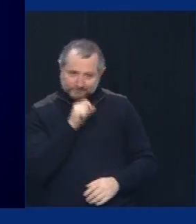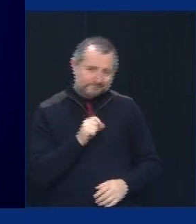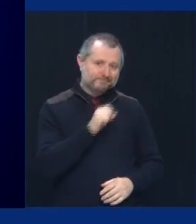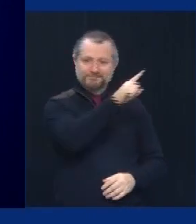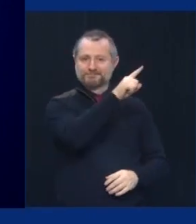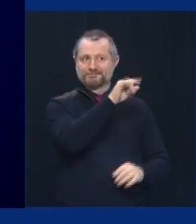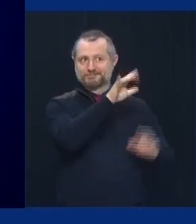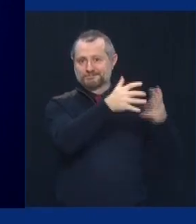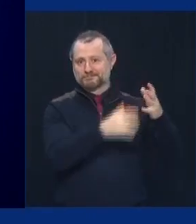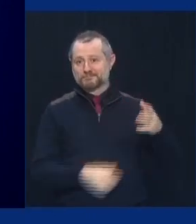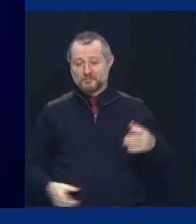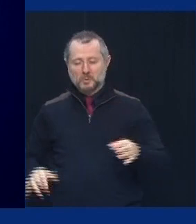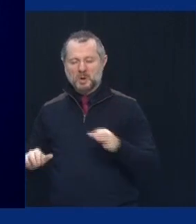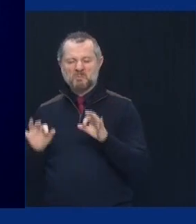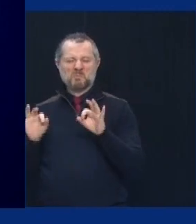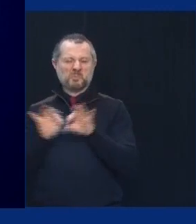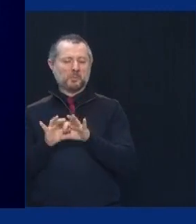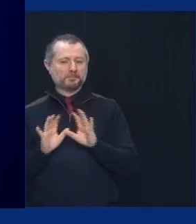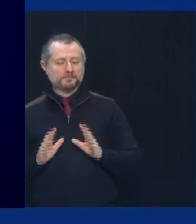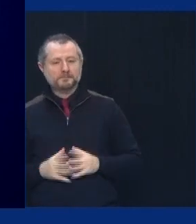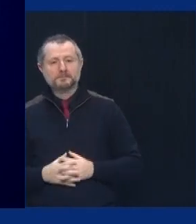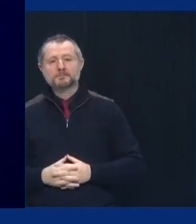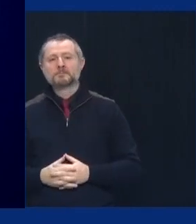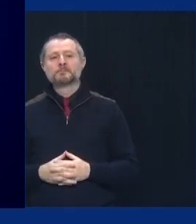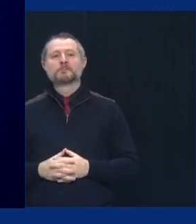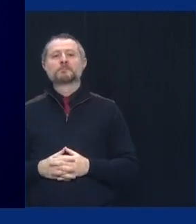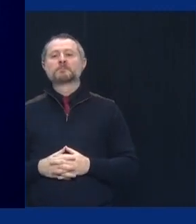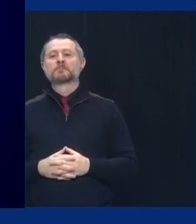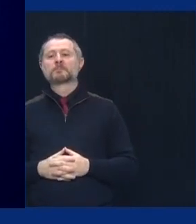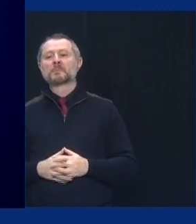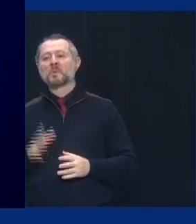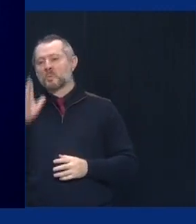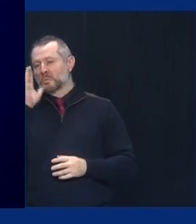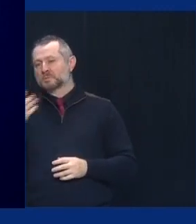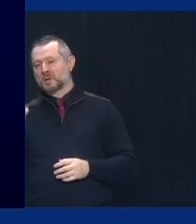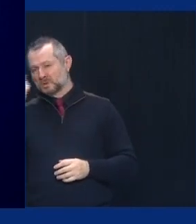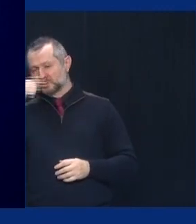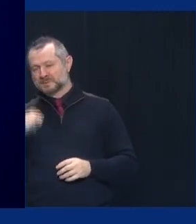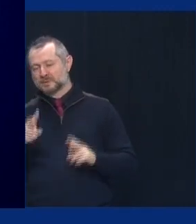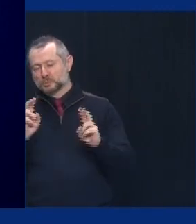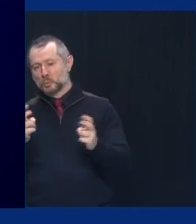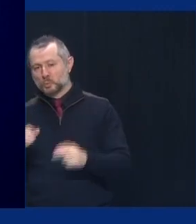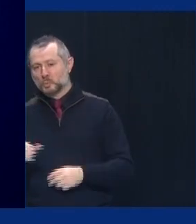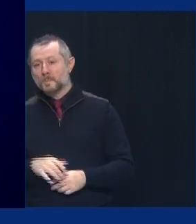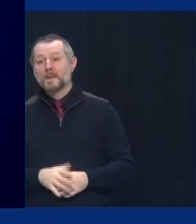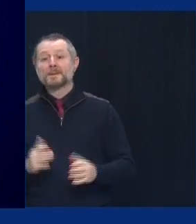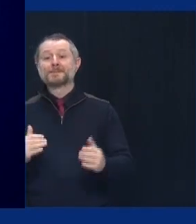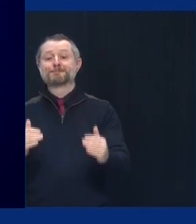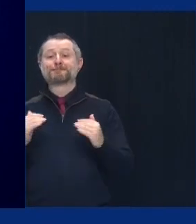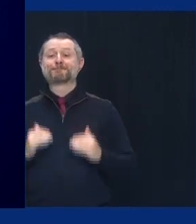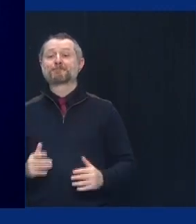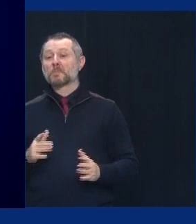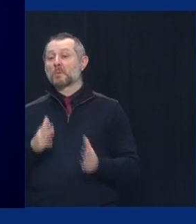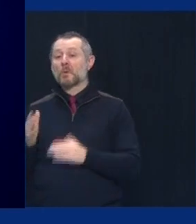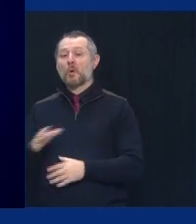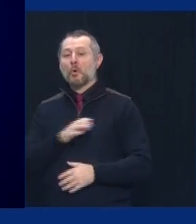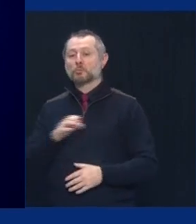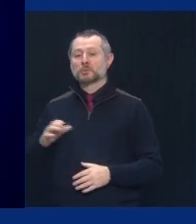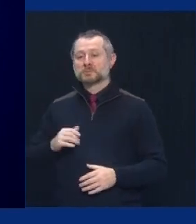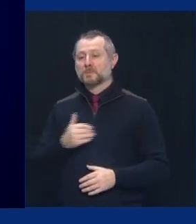that's a big step forward. And I think they're going to hear us on this issue also. Let me turn it over to Congressmember